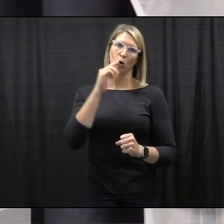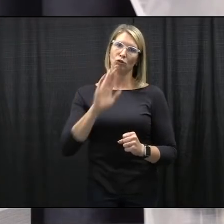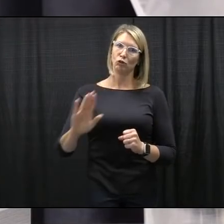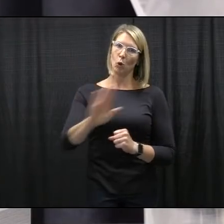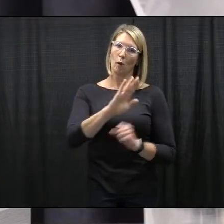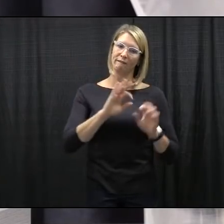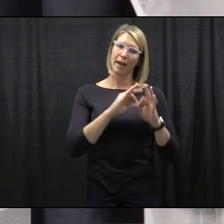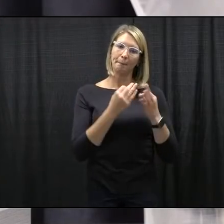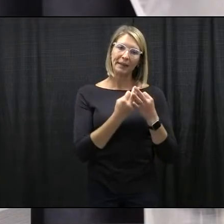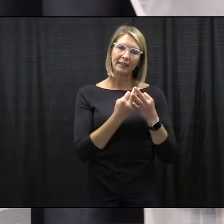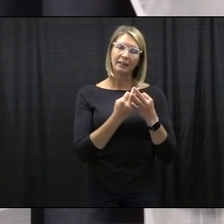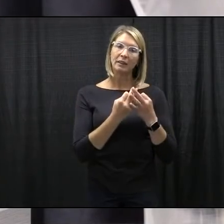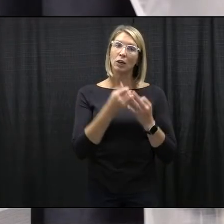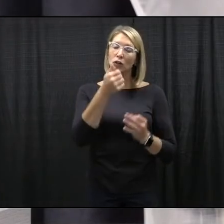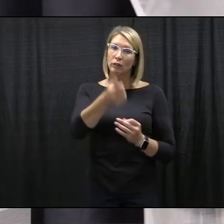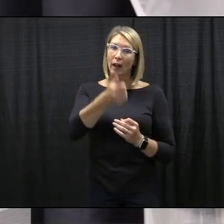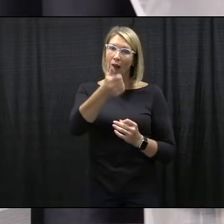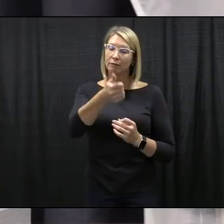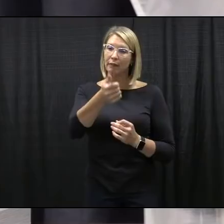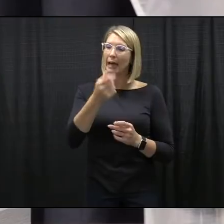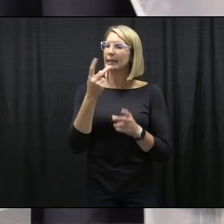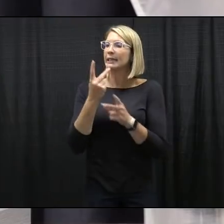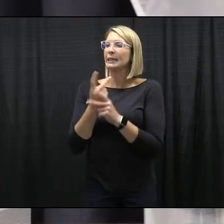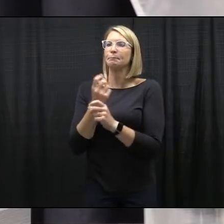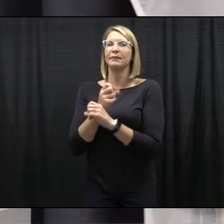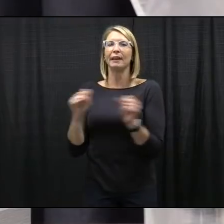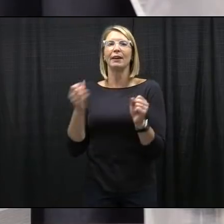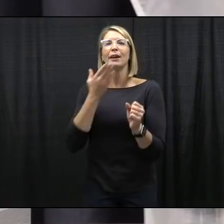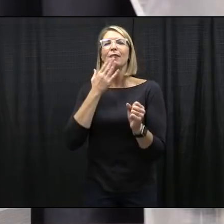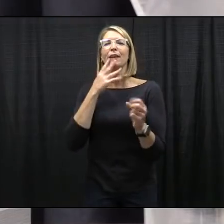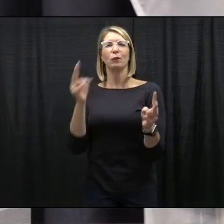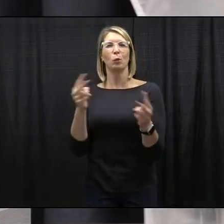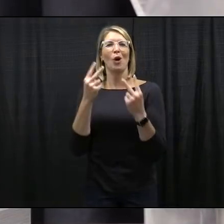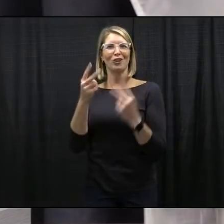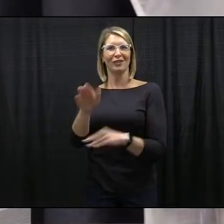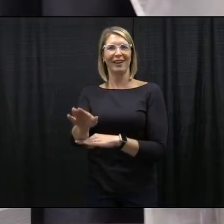And stay safe. Thank you for joining us this afternoon.